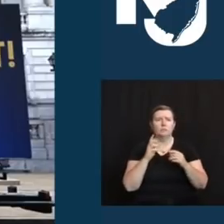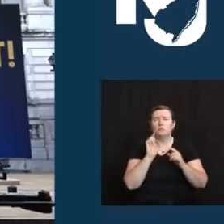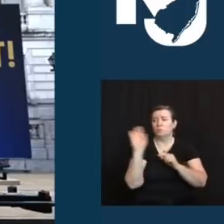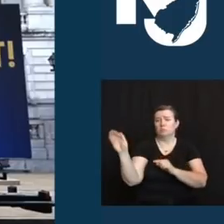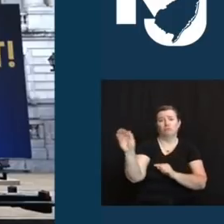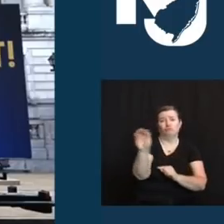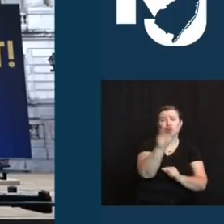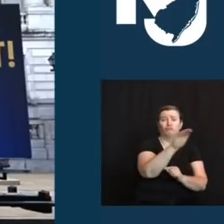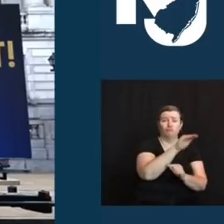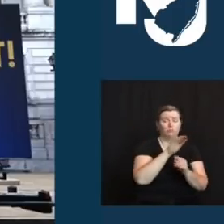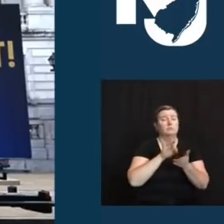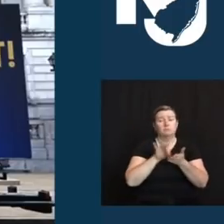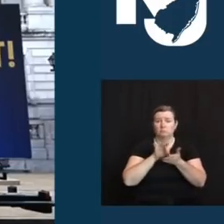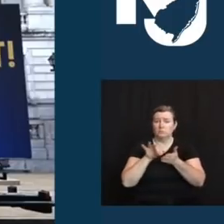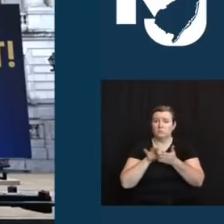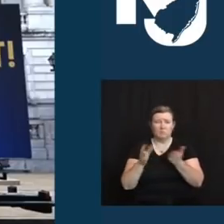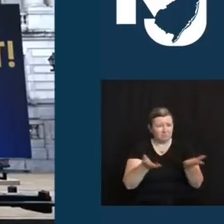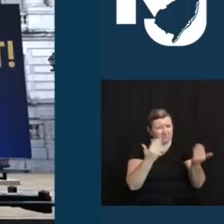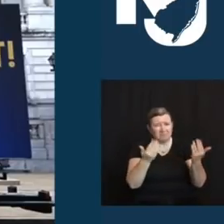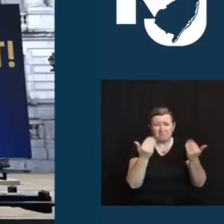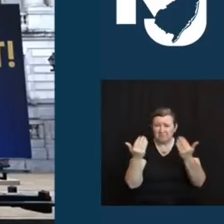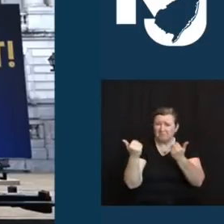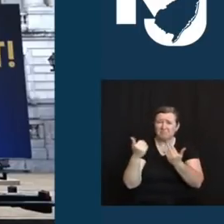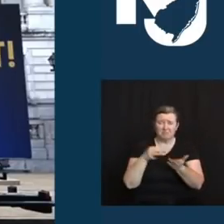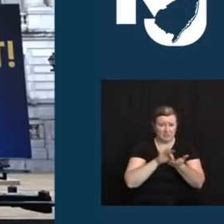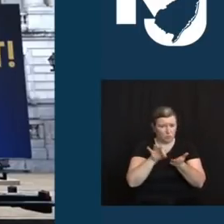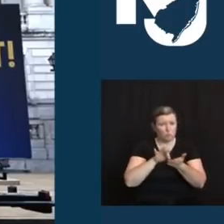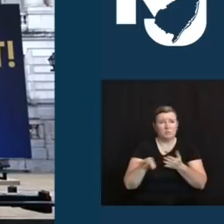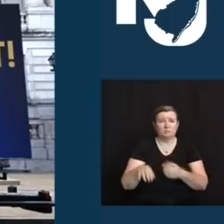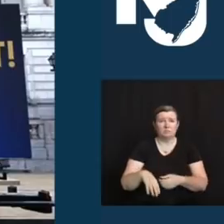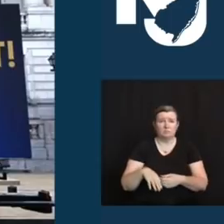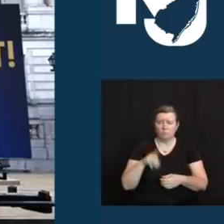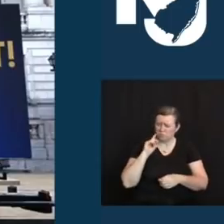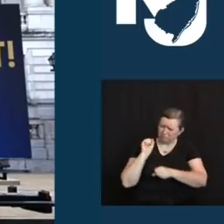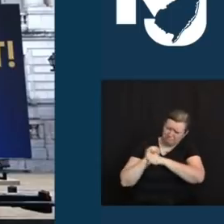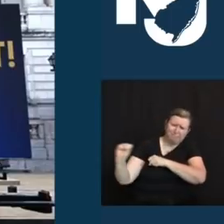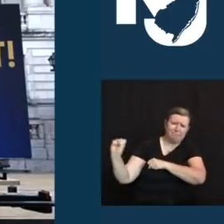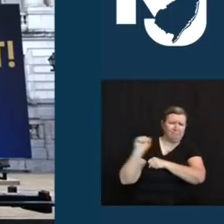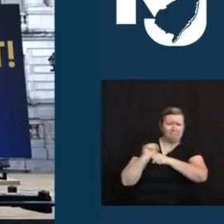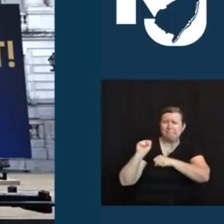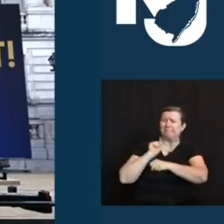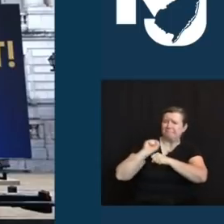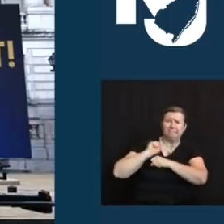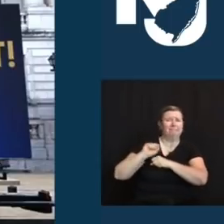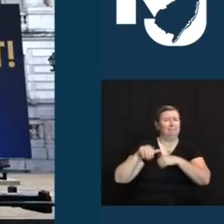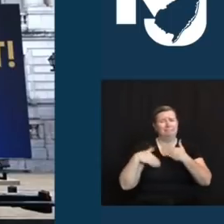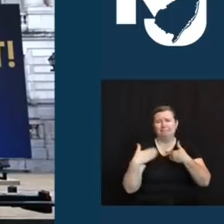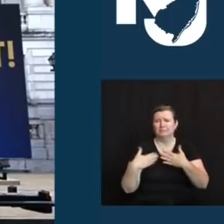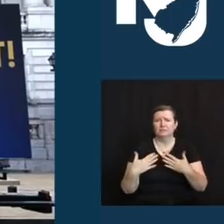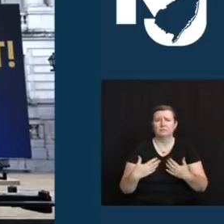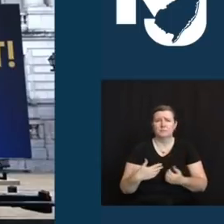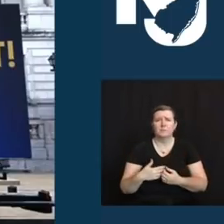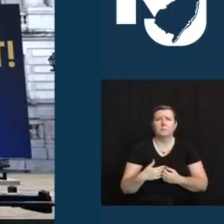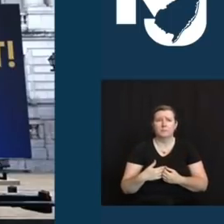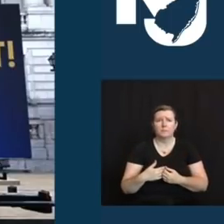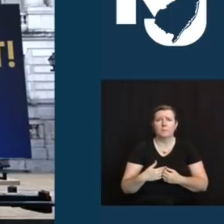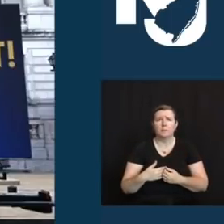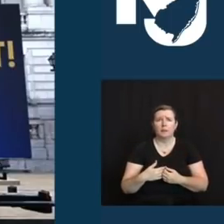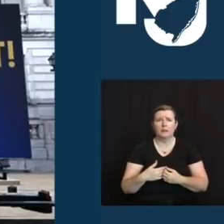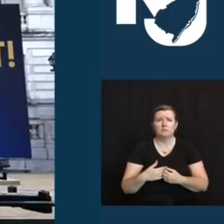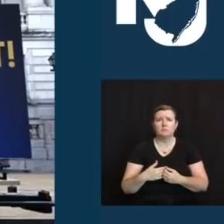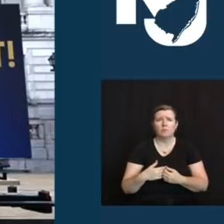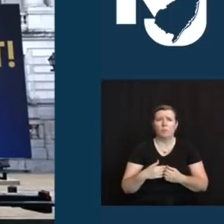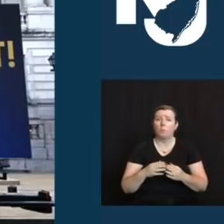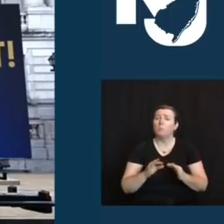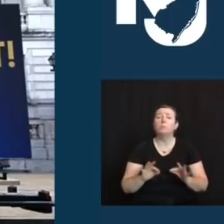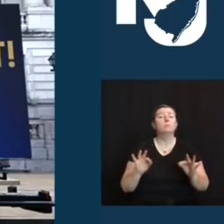to be counted to get counted. And those efforts will continue in advance of the Census Bureau's initiation of going door to door